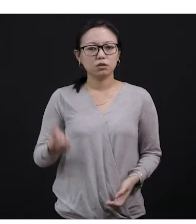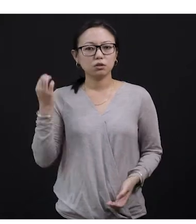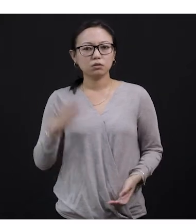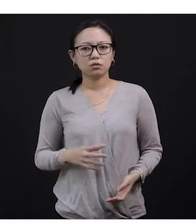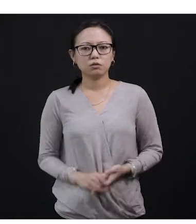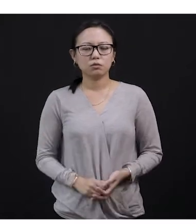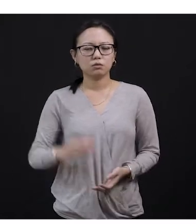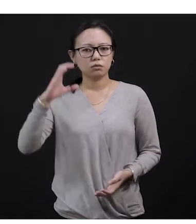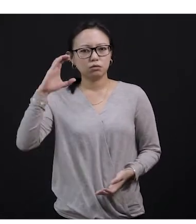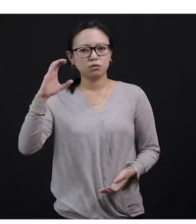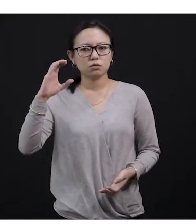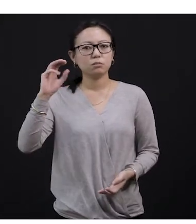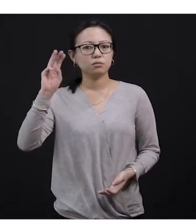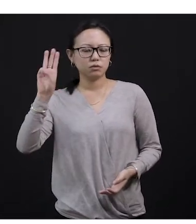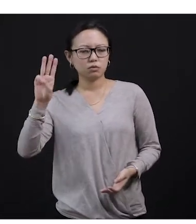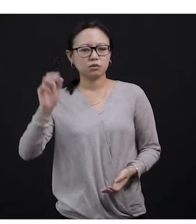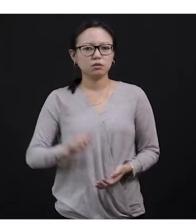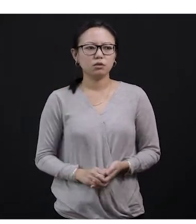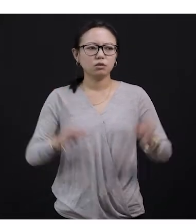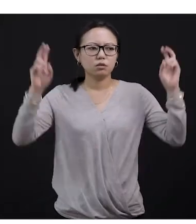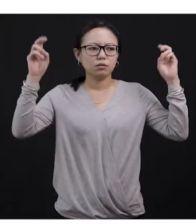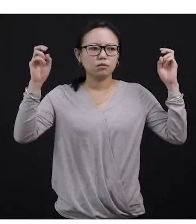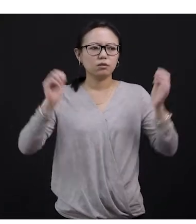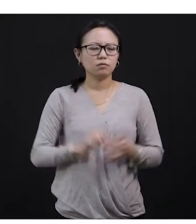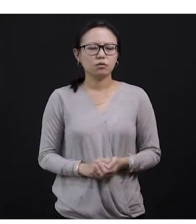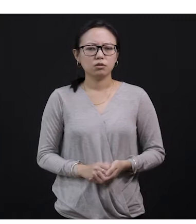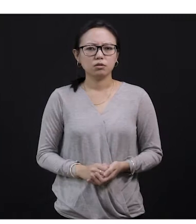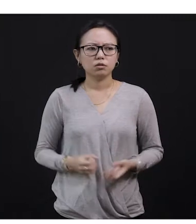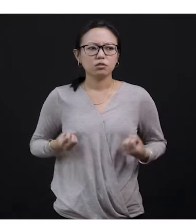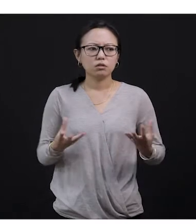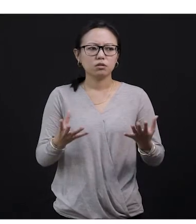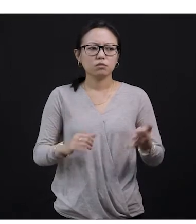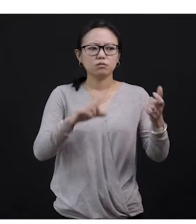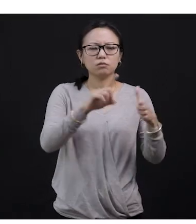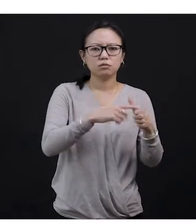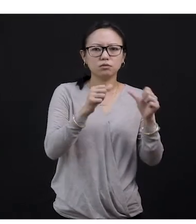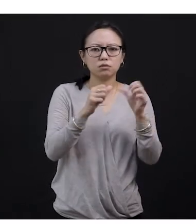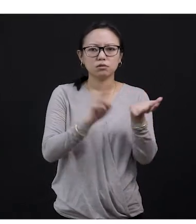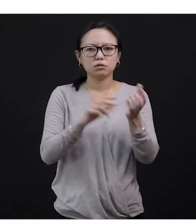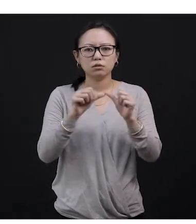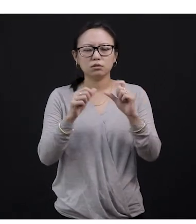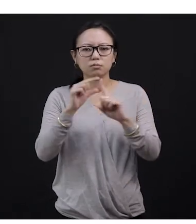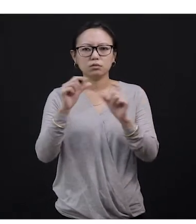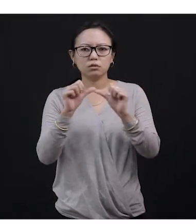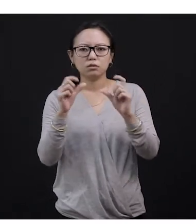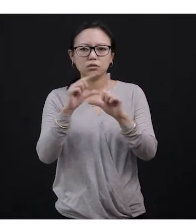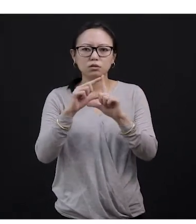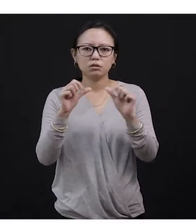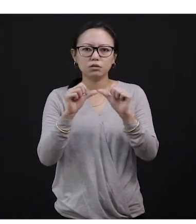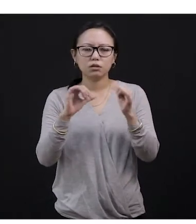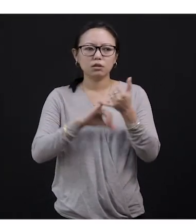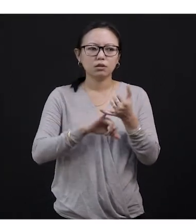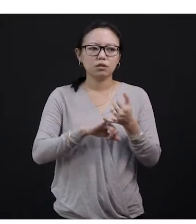from chapter 3, early states, rise of Janapadas and